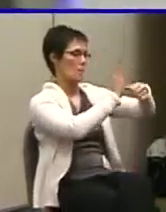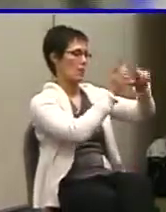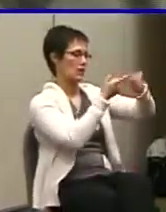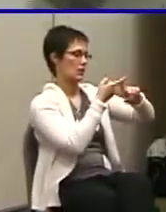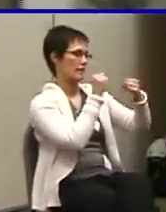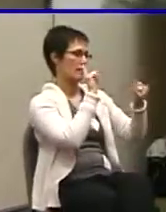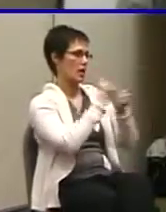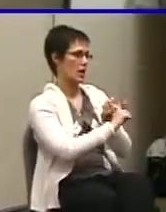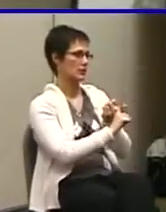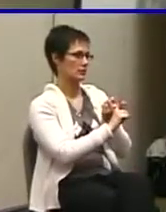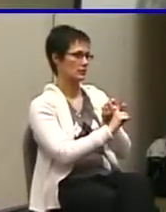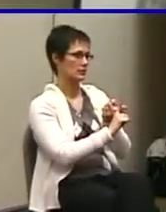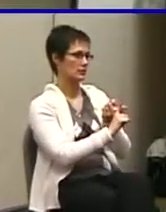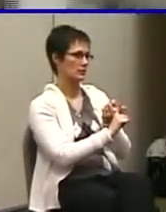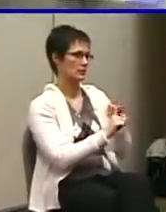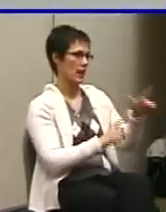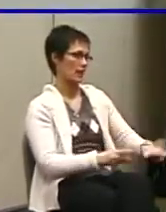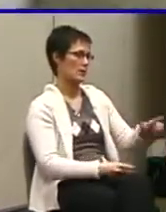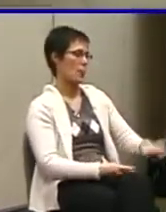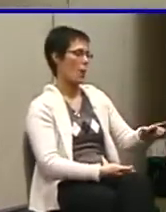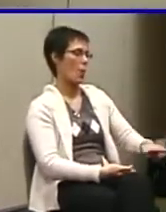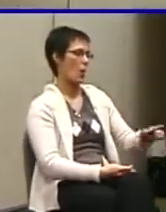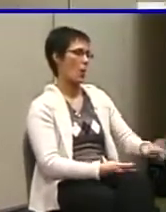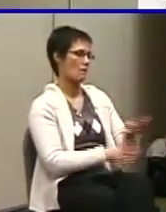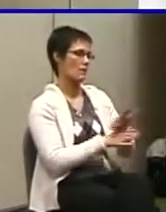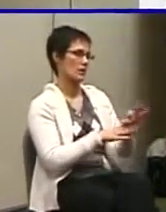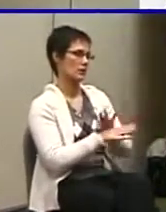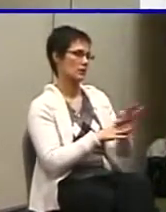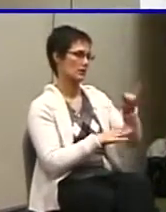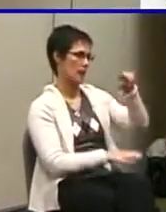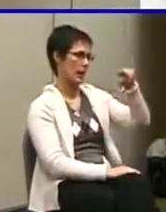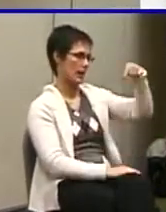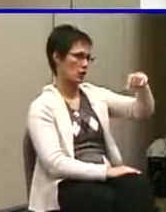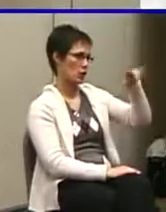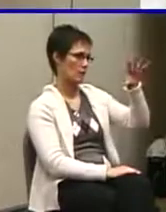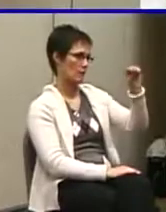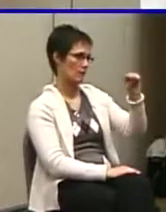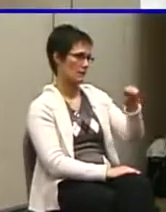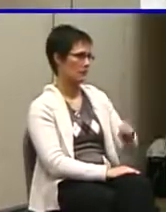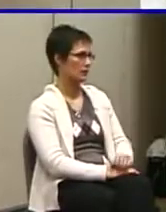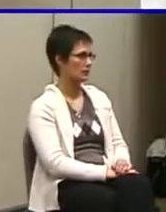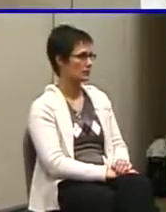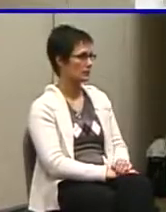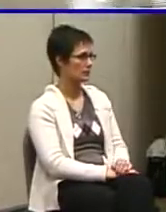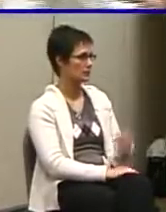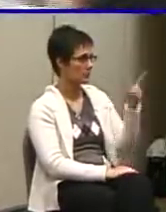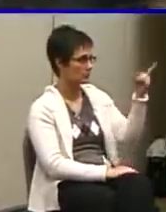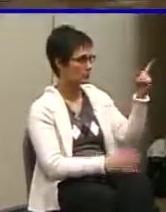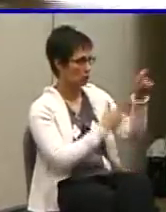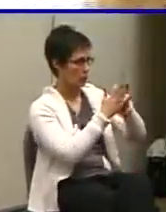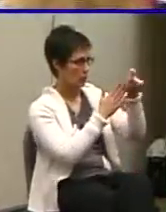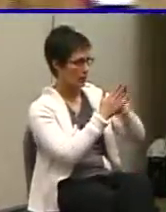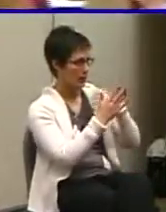And he's low. His IQ is 50. Okay. So we're writing up some